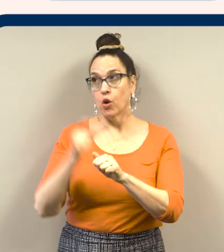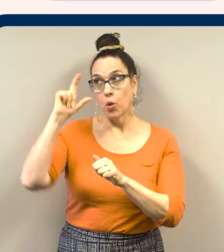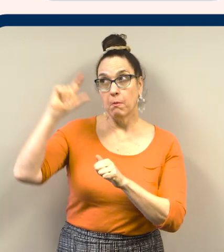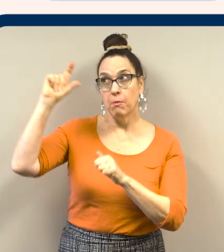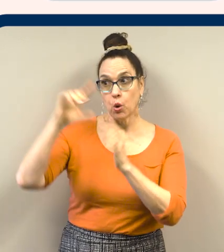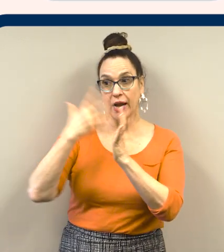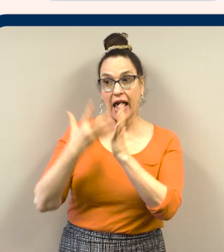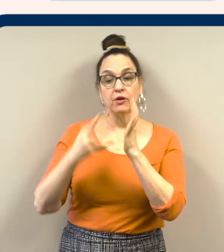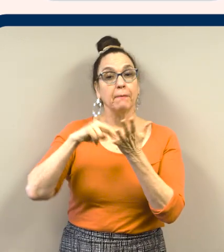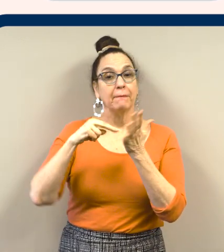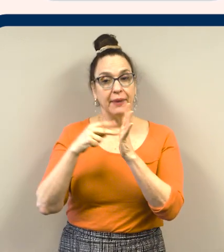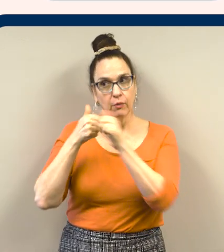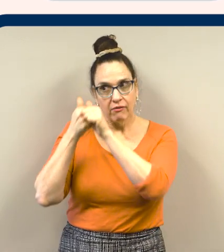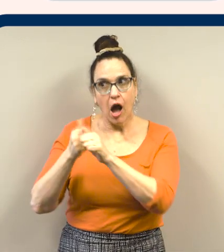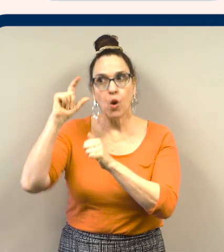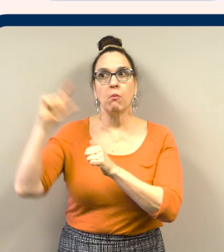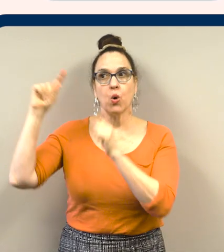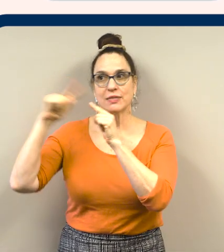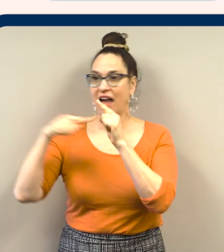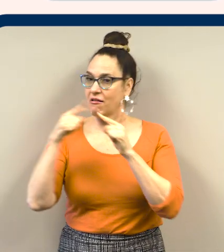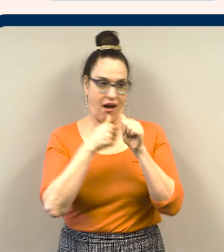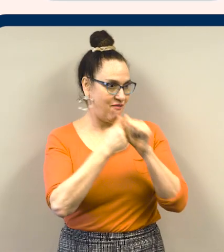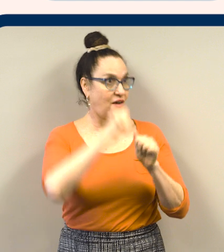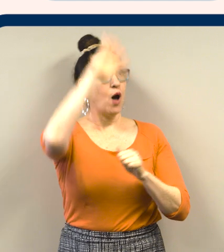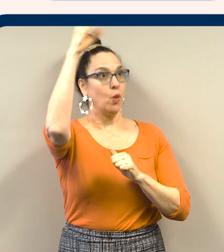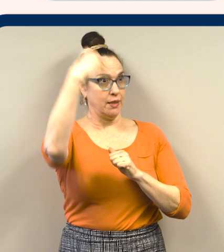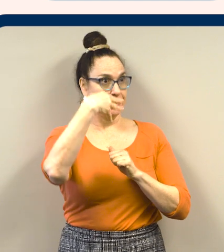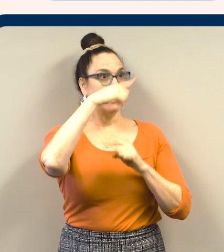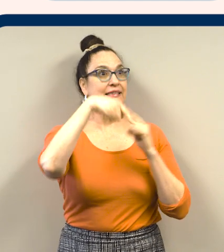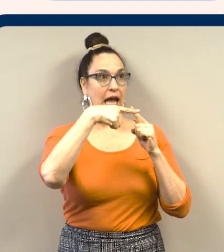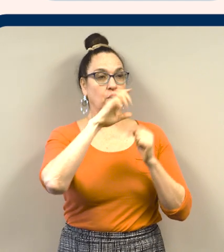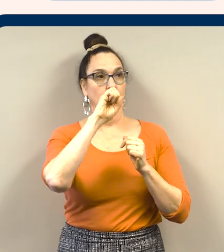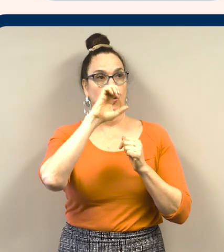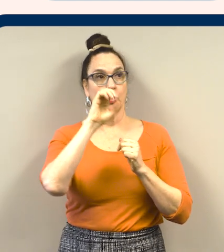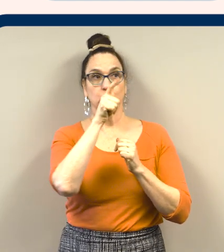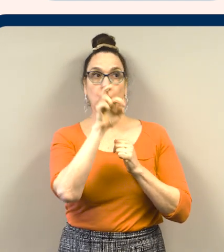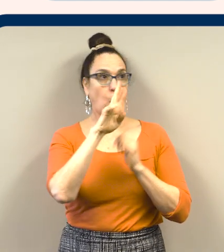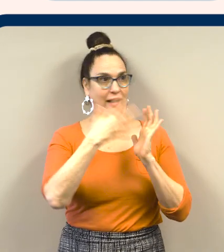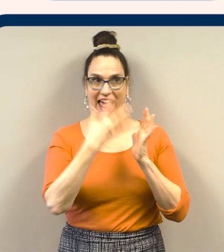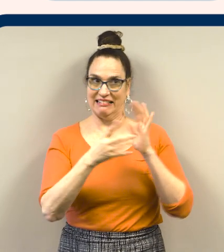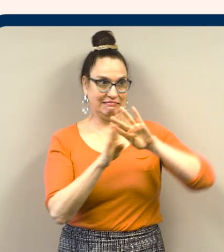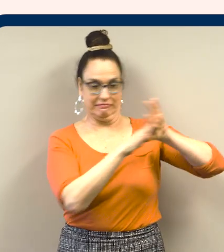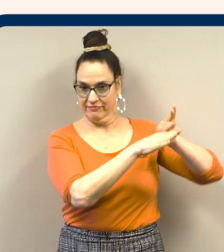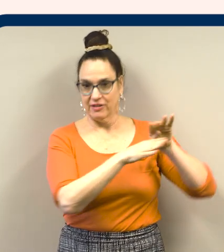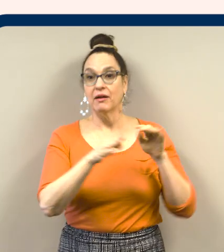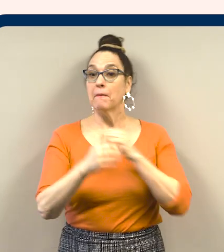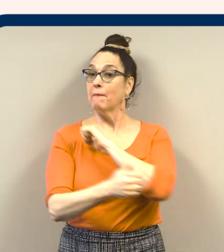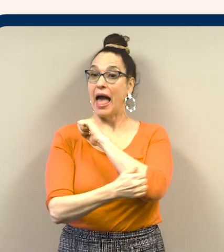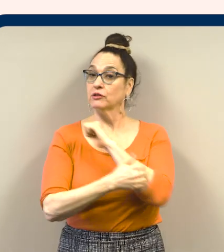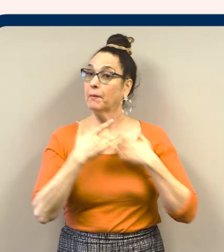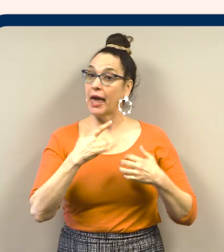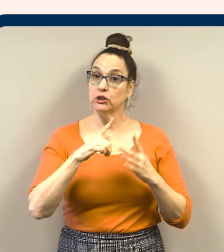dates are based on the moon's cycles rather than the sun cycle in the solar calendar. Passover